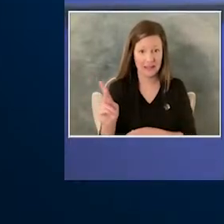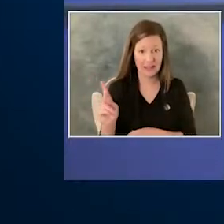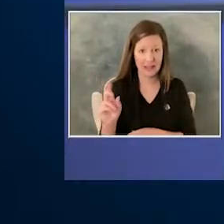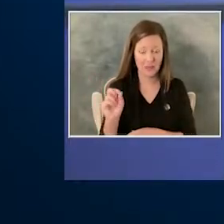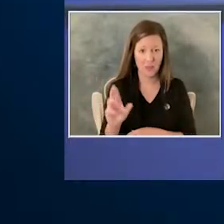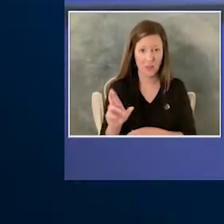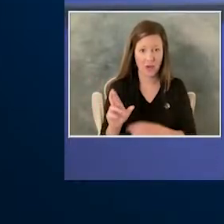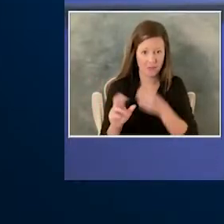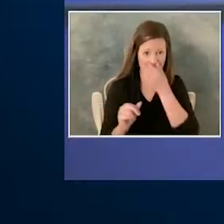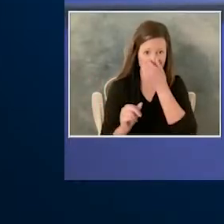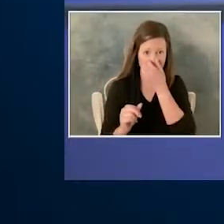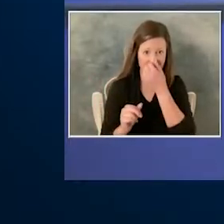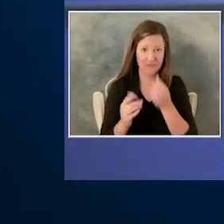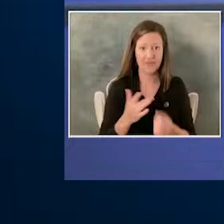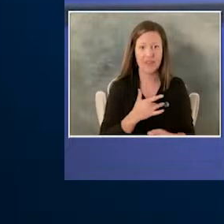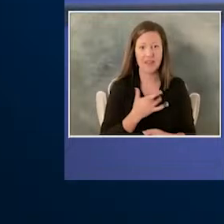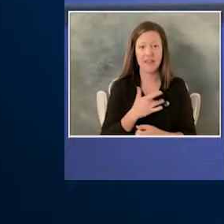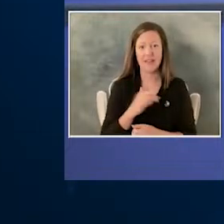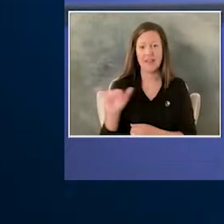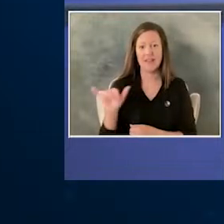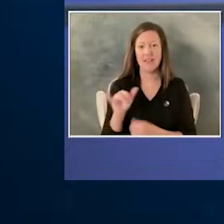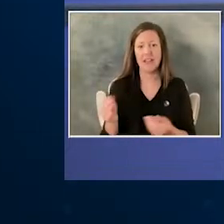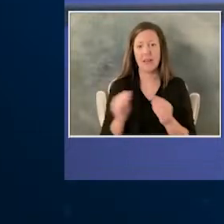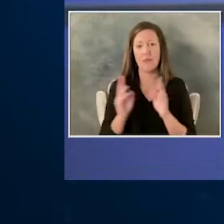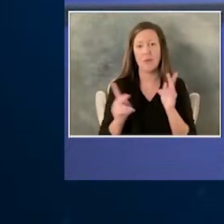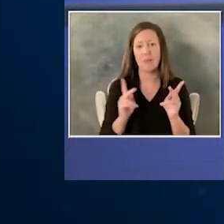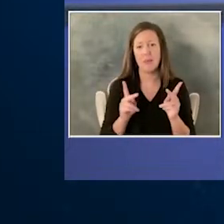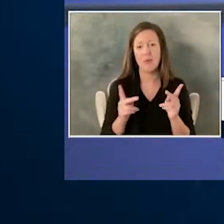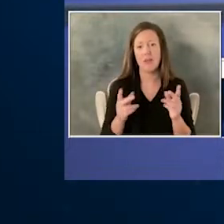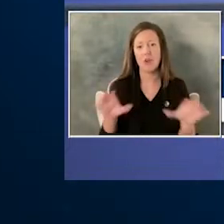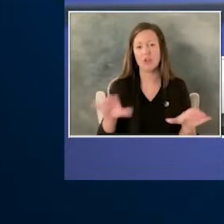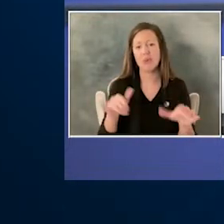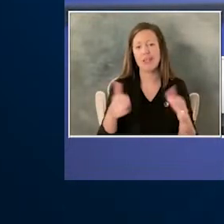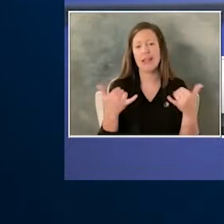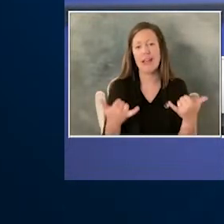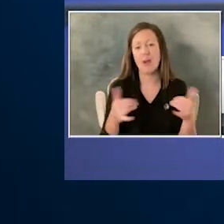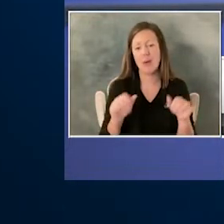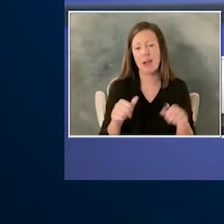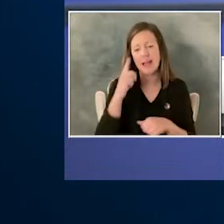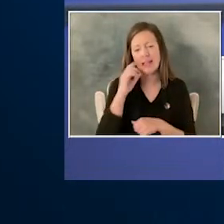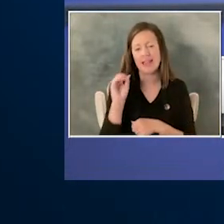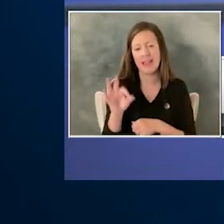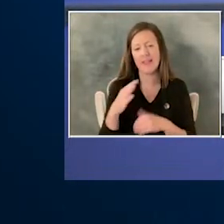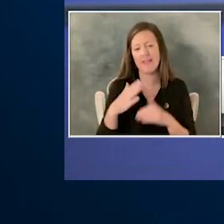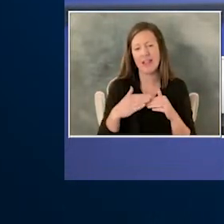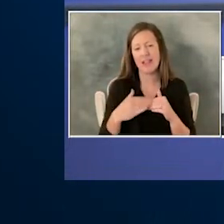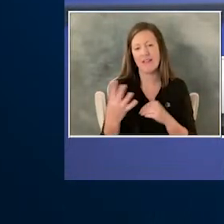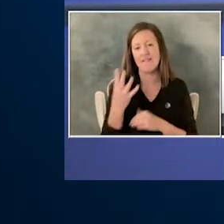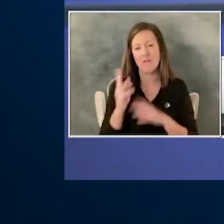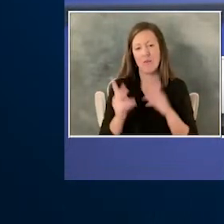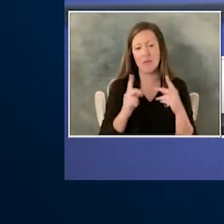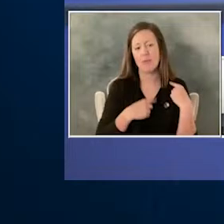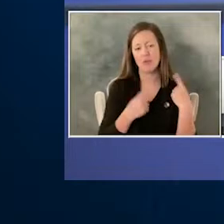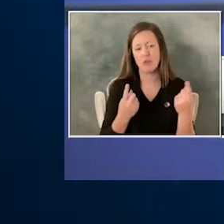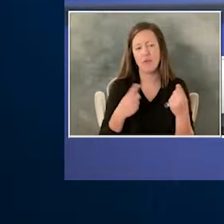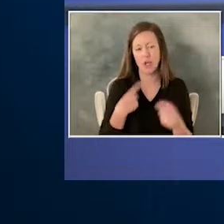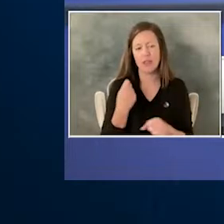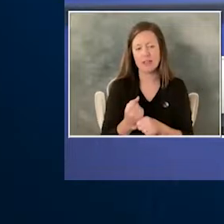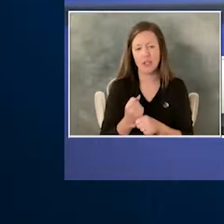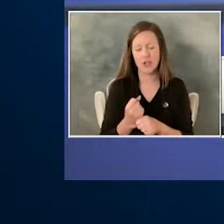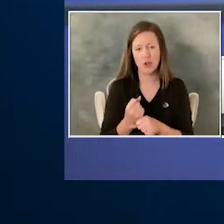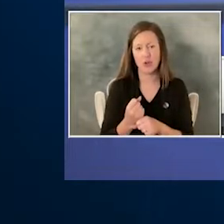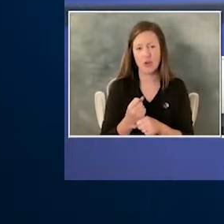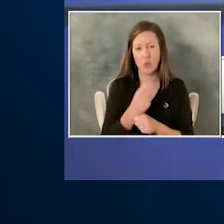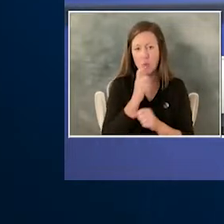feel like more people are coming forward. I can think of at least 4 people so far this year that have